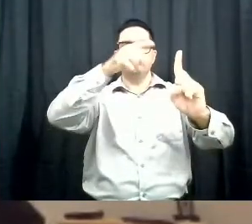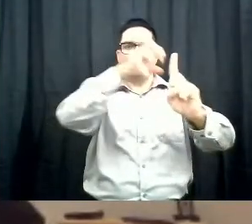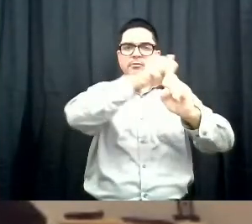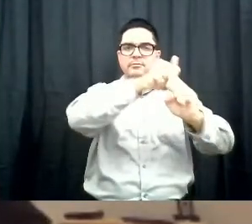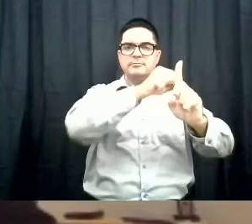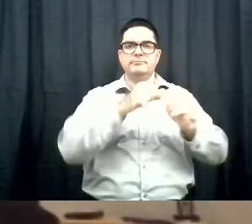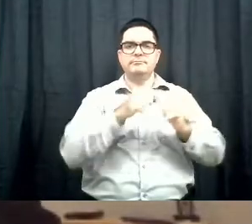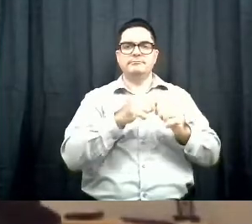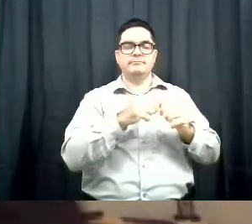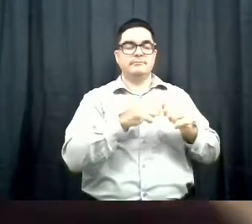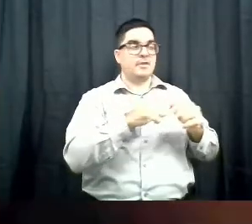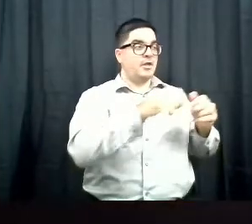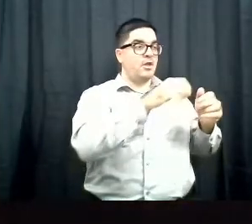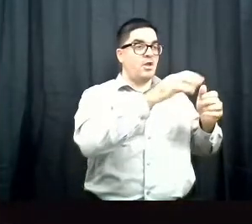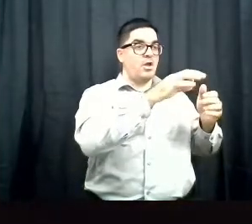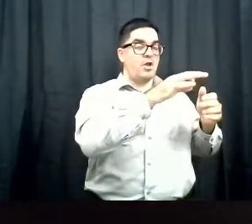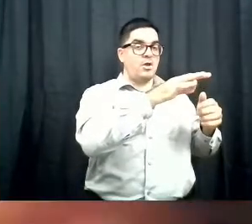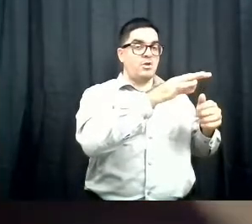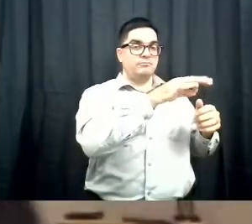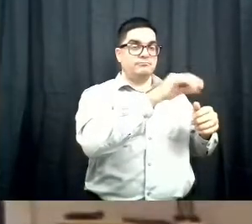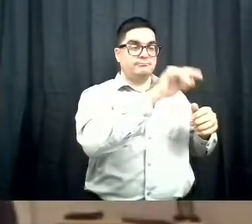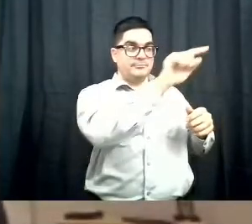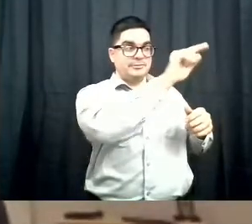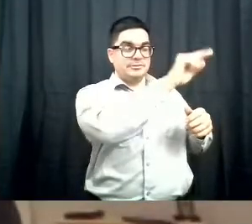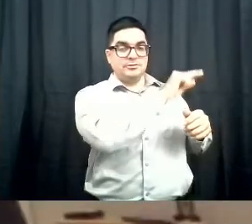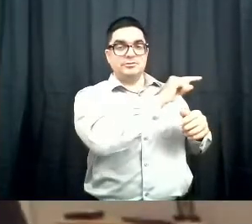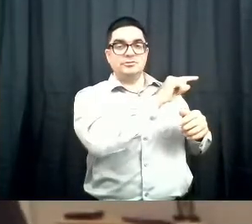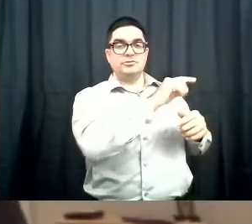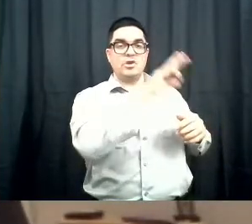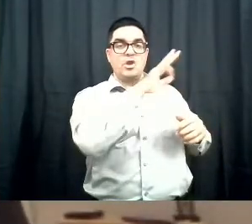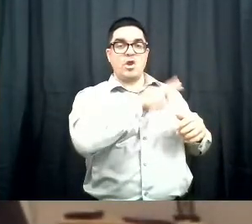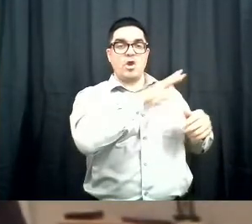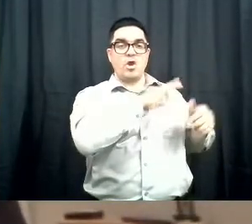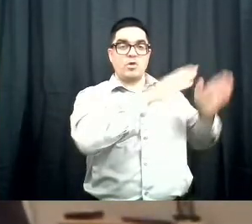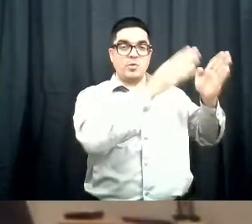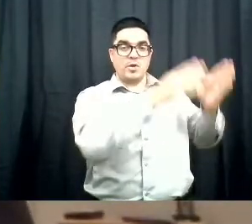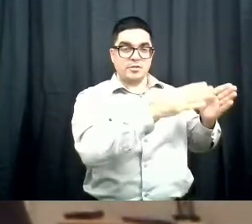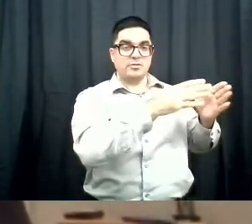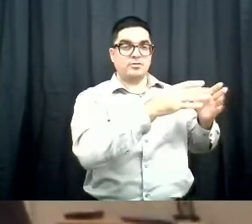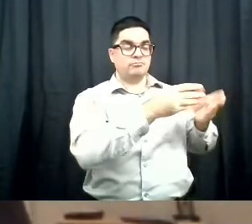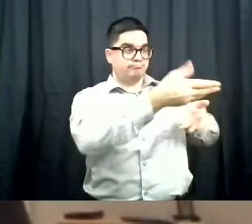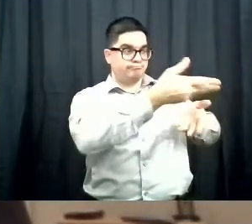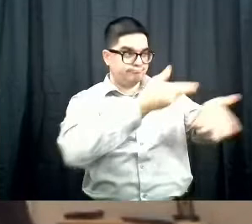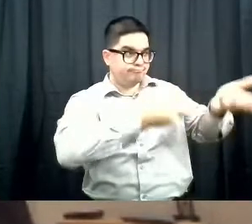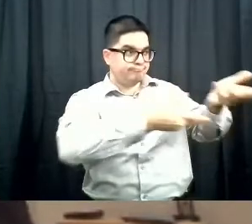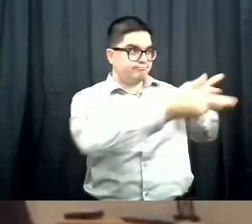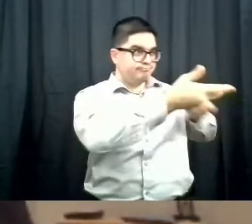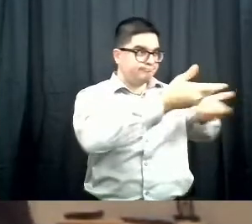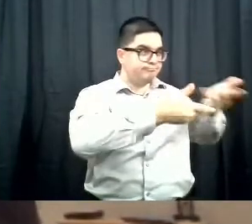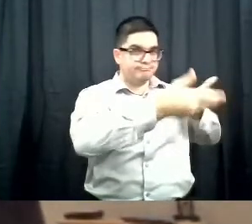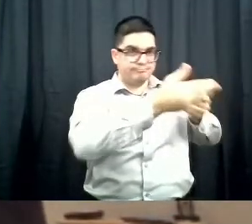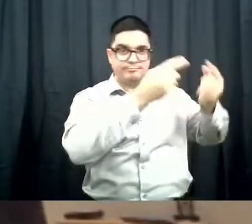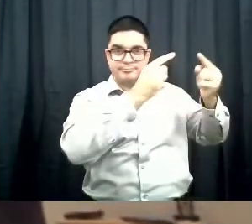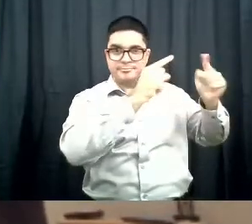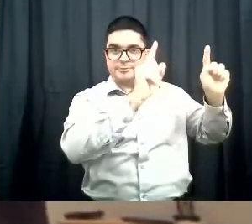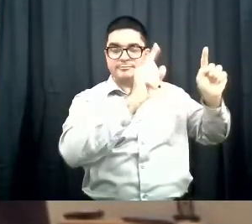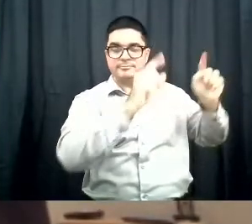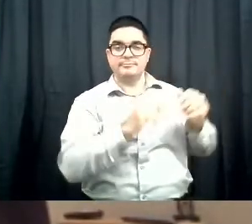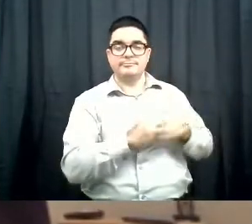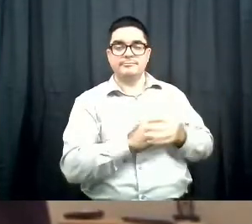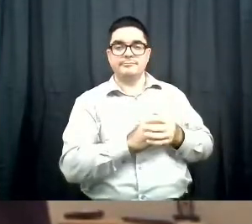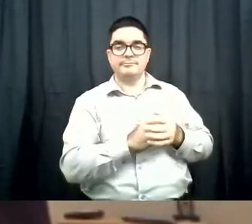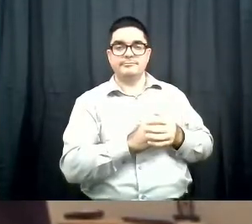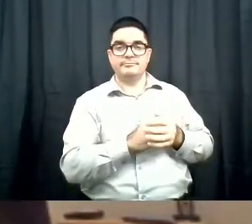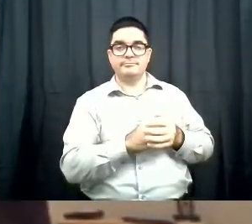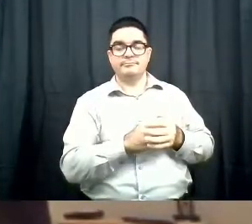in the bankruptcy and just end this process. And I think that it would be a huge